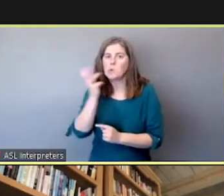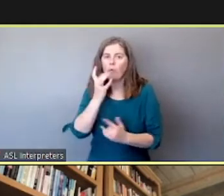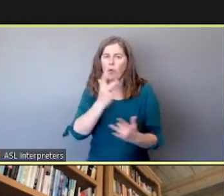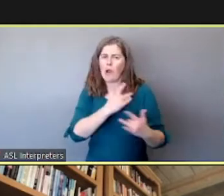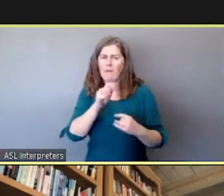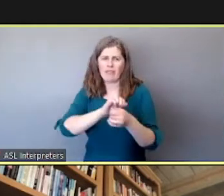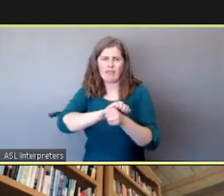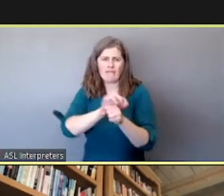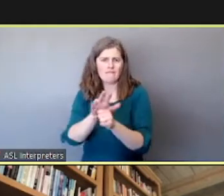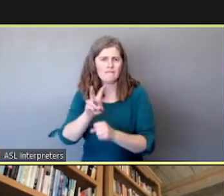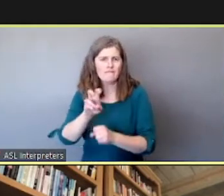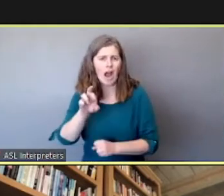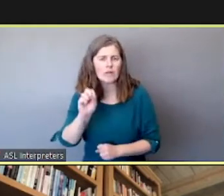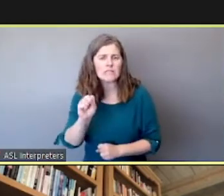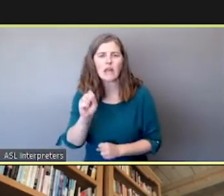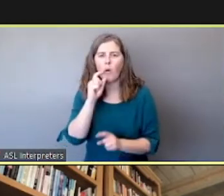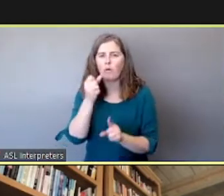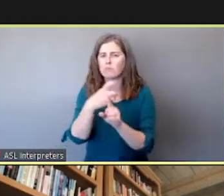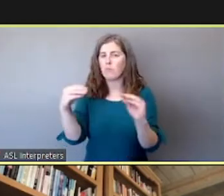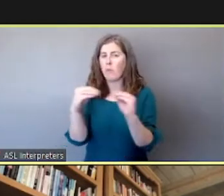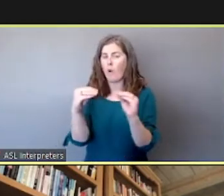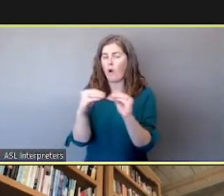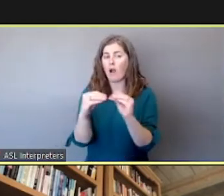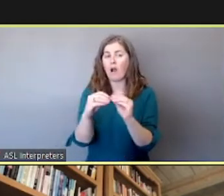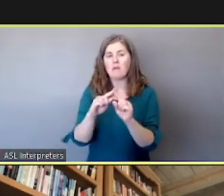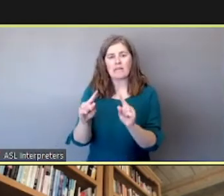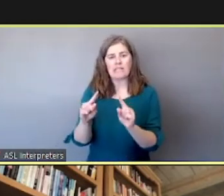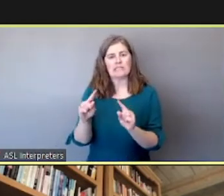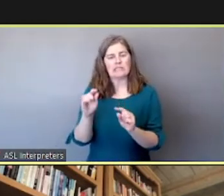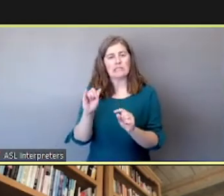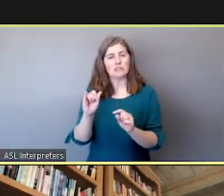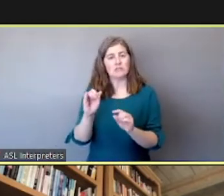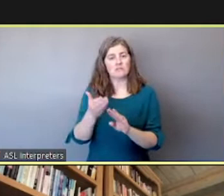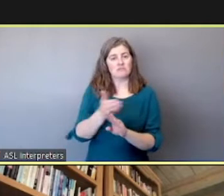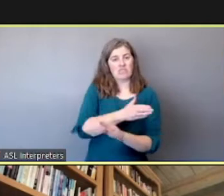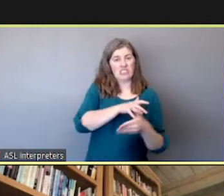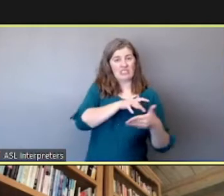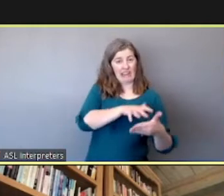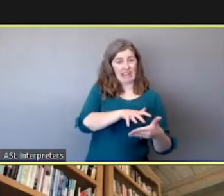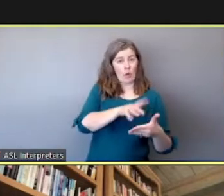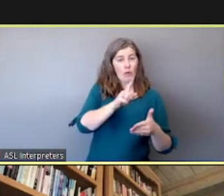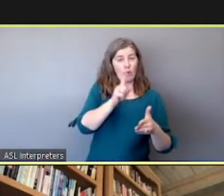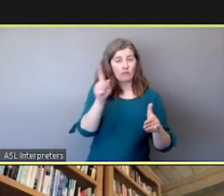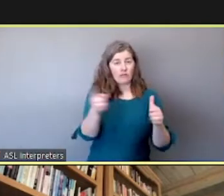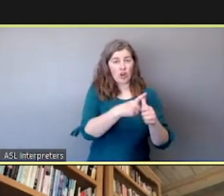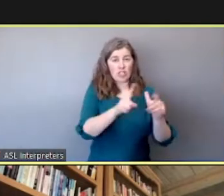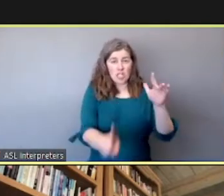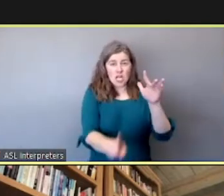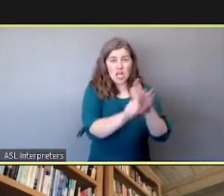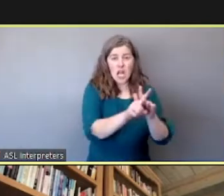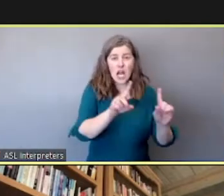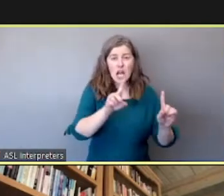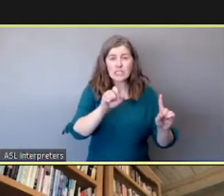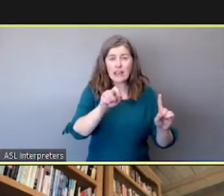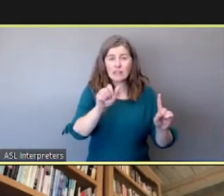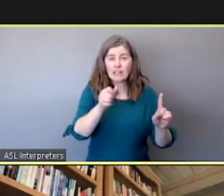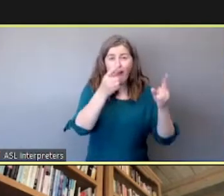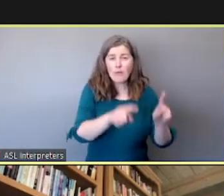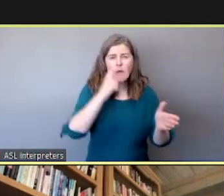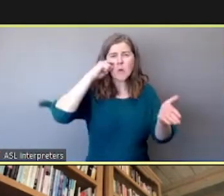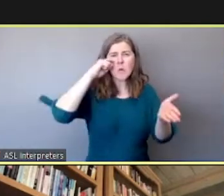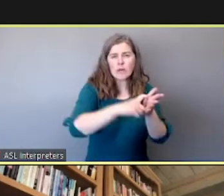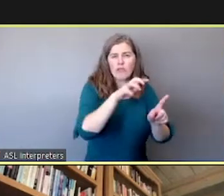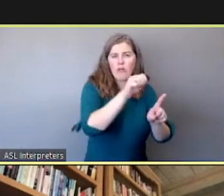go into more detail, but a very early study when Delta started emerging in mainland China and India found